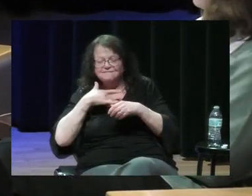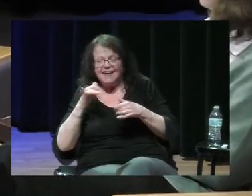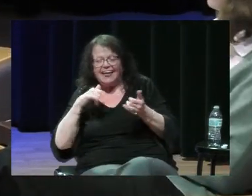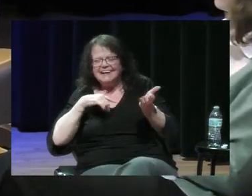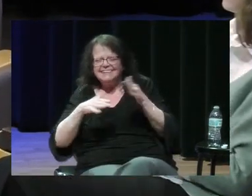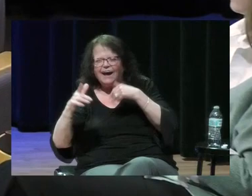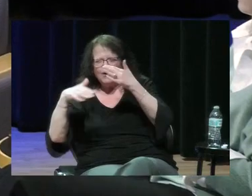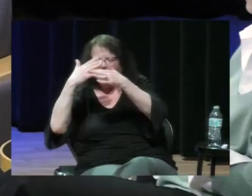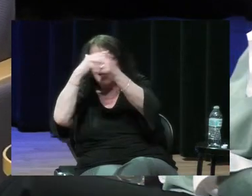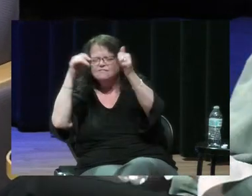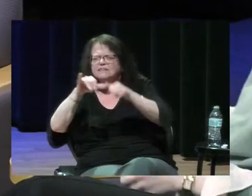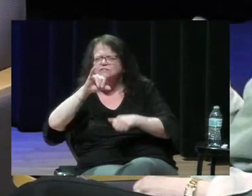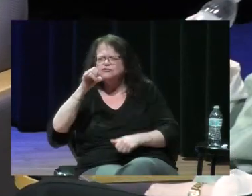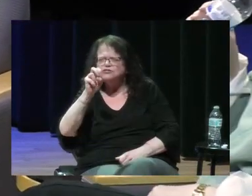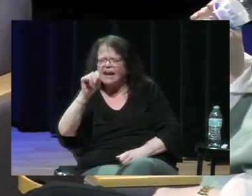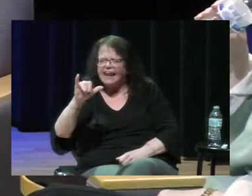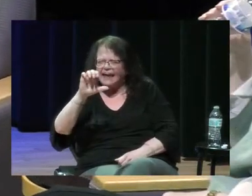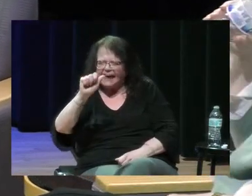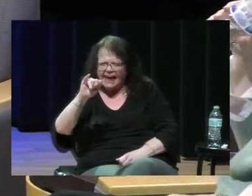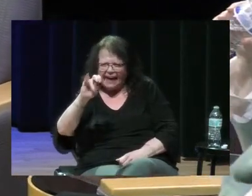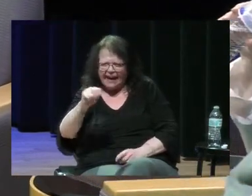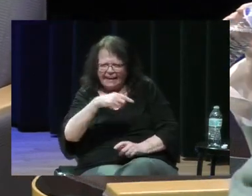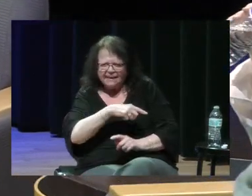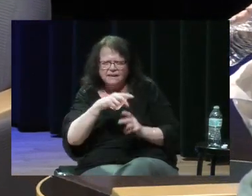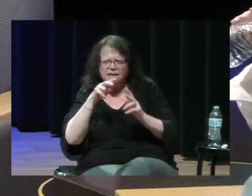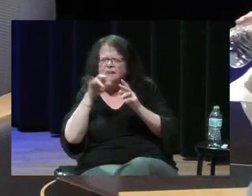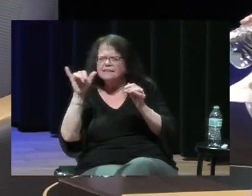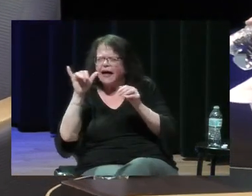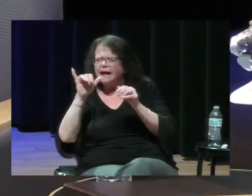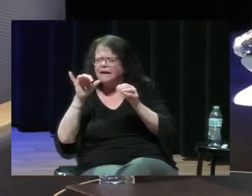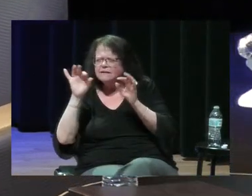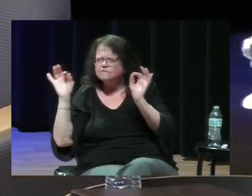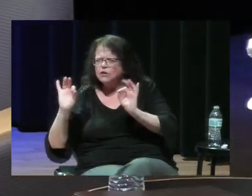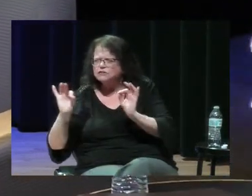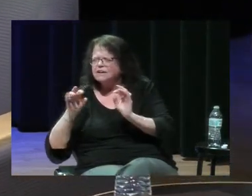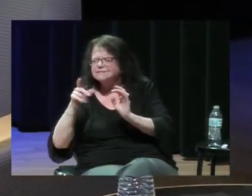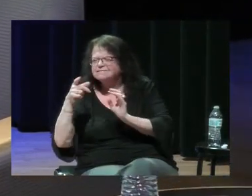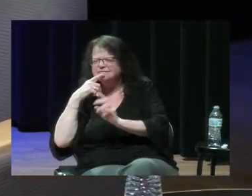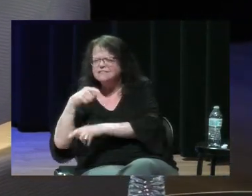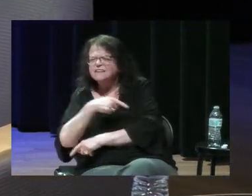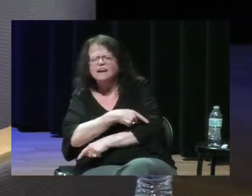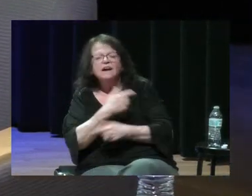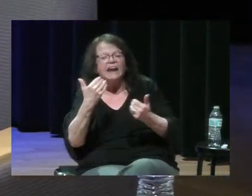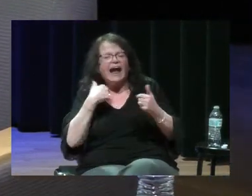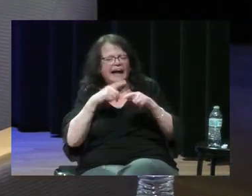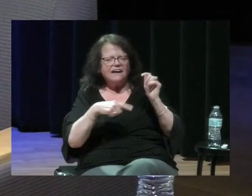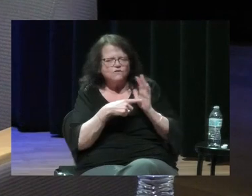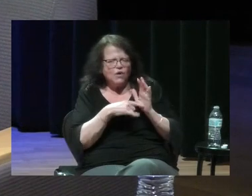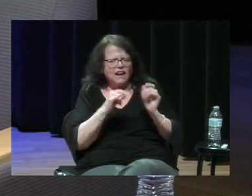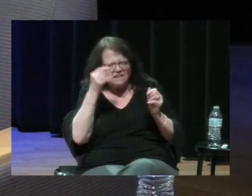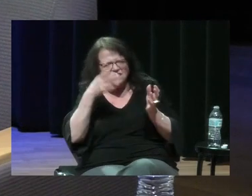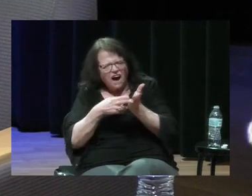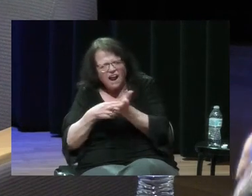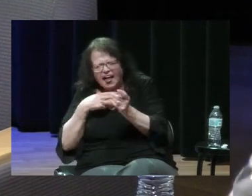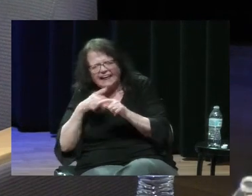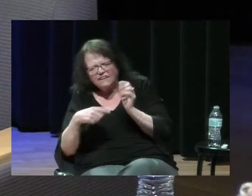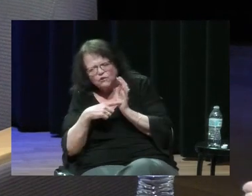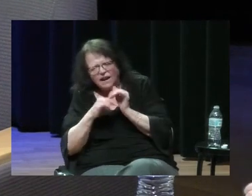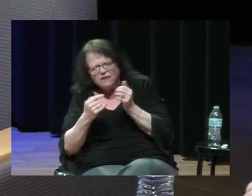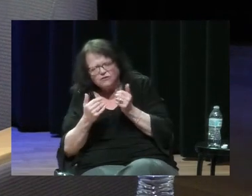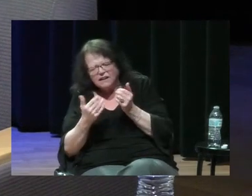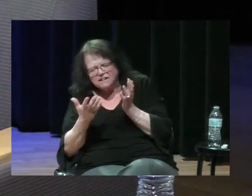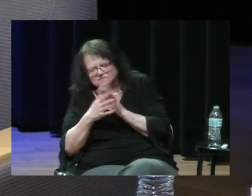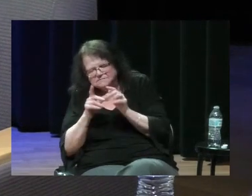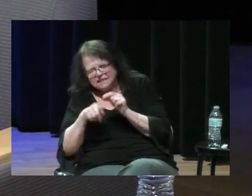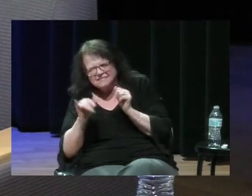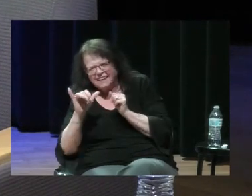has advertised on our show before with her very expensive furniture. It looks really nice. It is out of my budget at this moment in my life. I'll be truthful with you about it. It's like